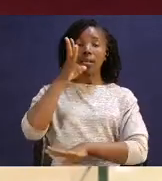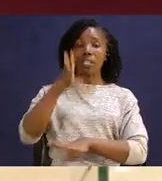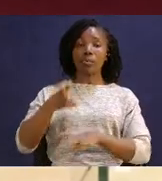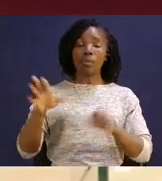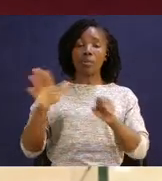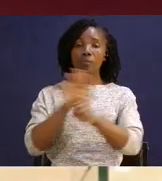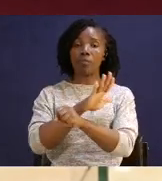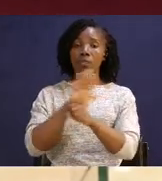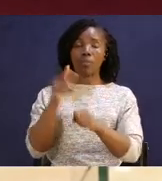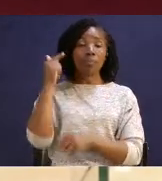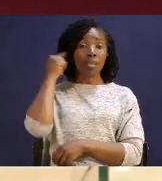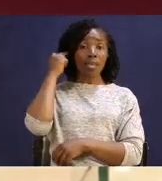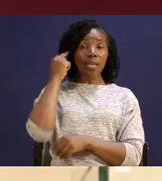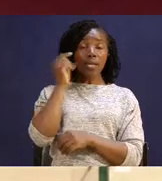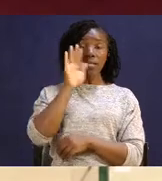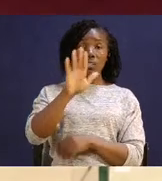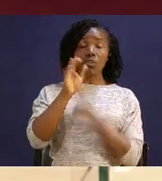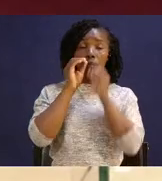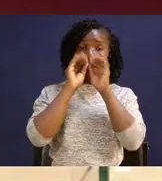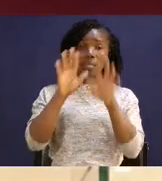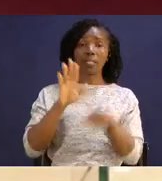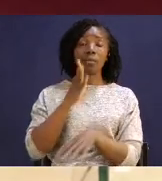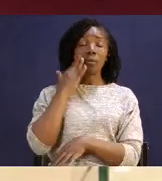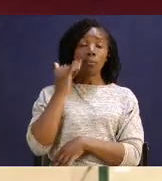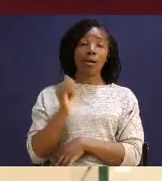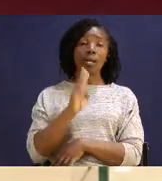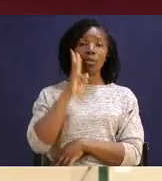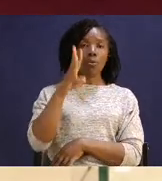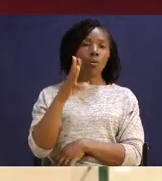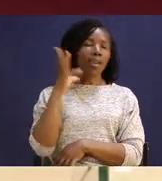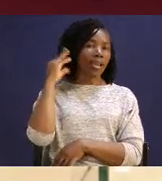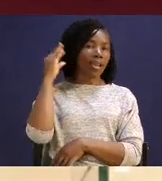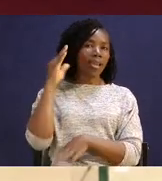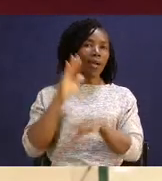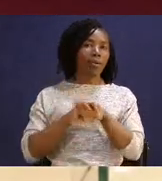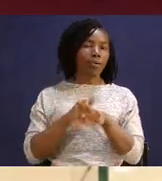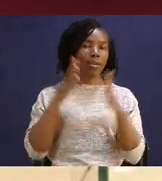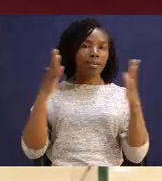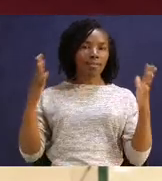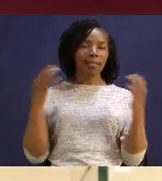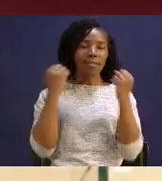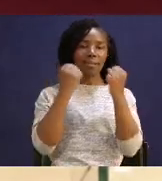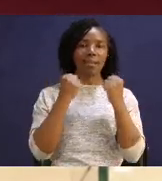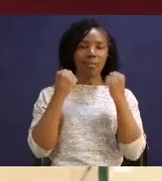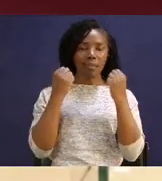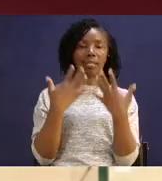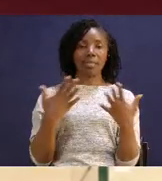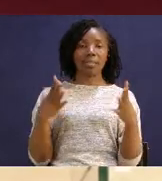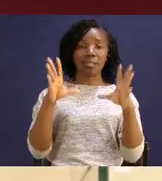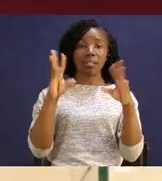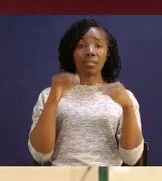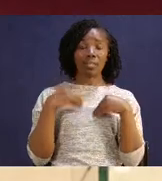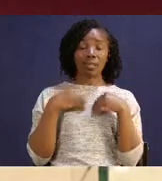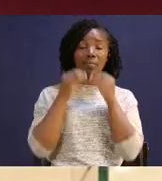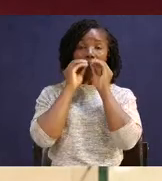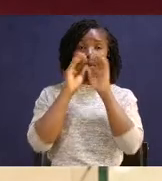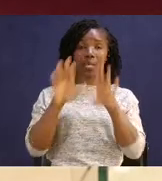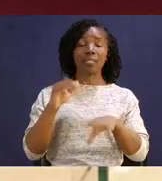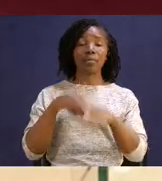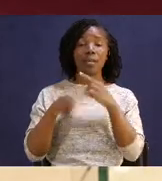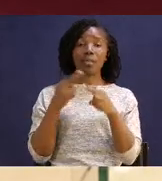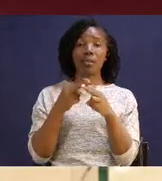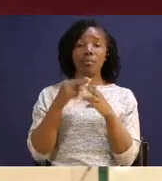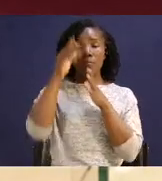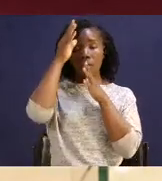Your ears are blessed because you're going to hear good things and great and mighty things. So receive this blessing in the name of